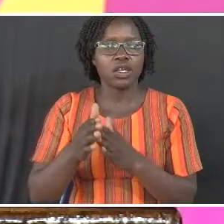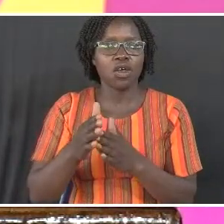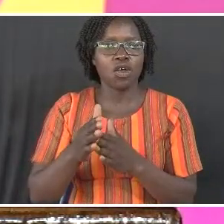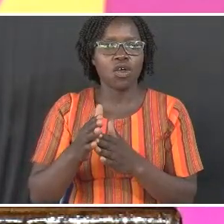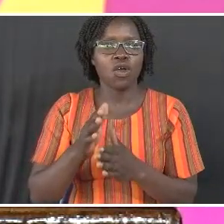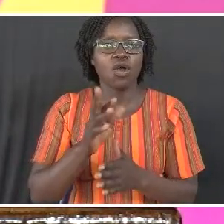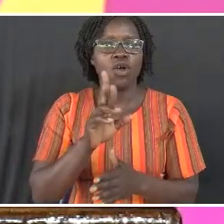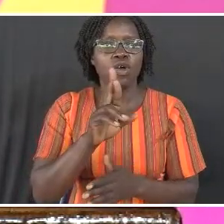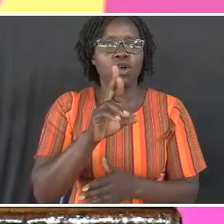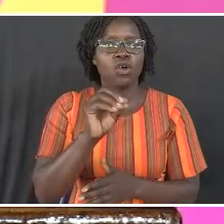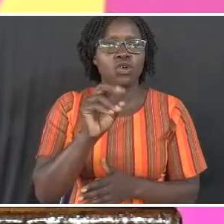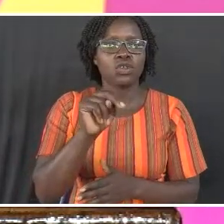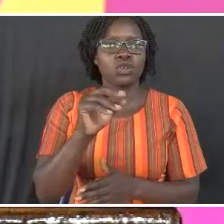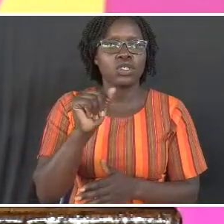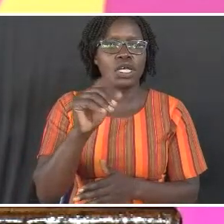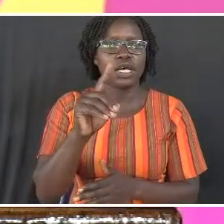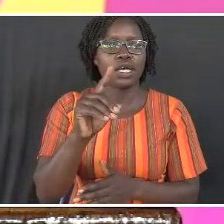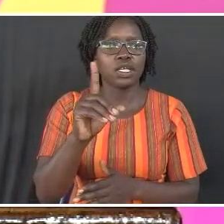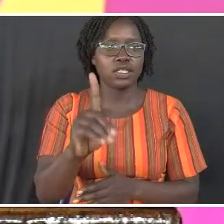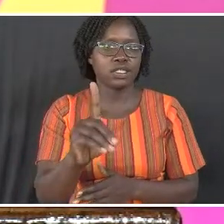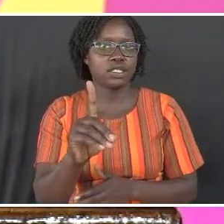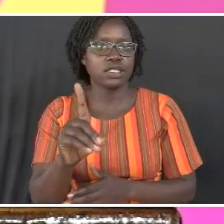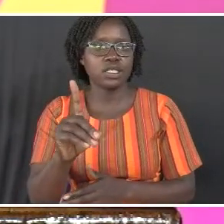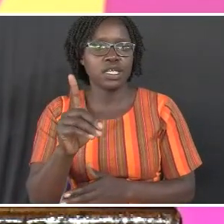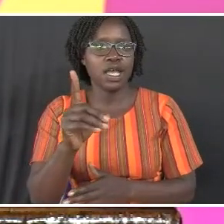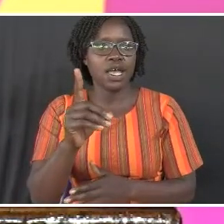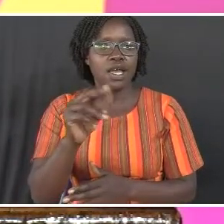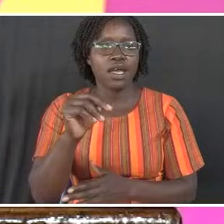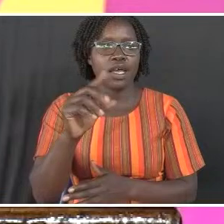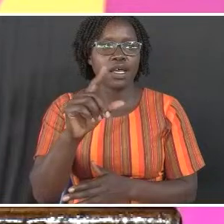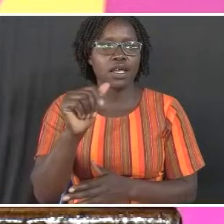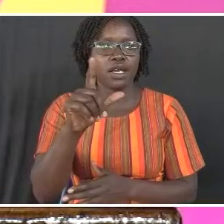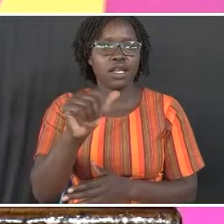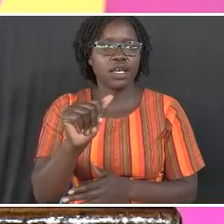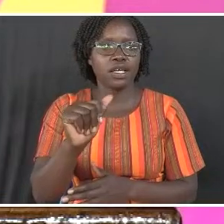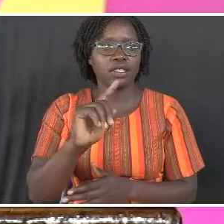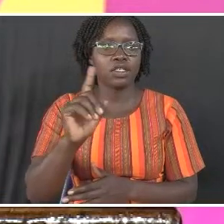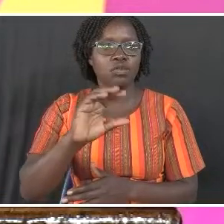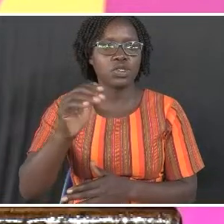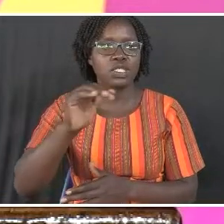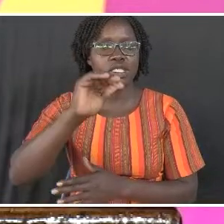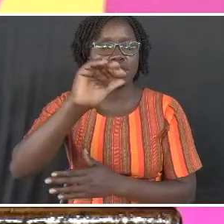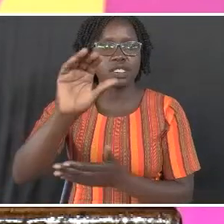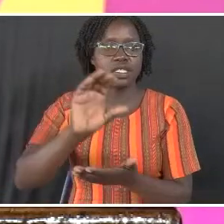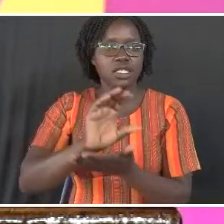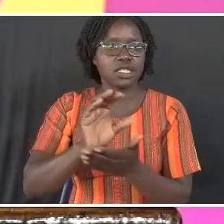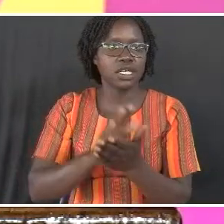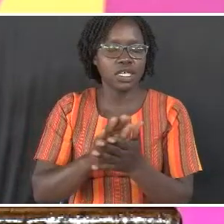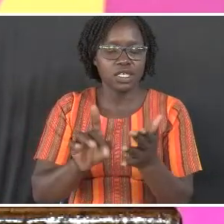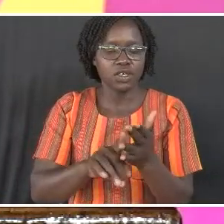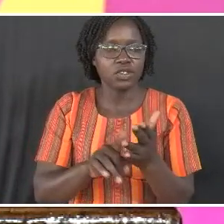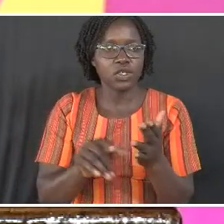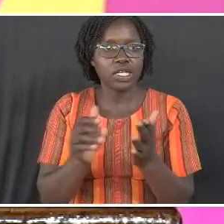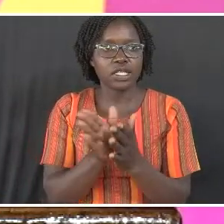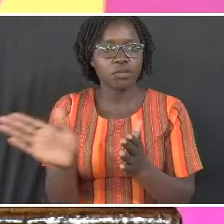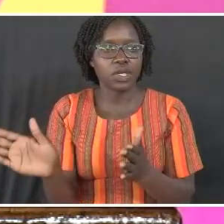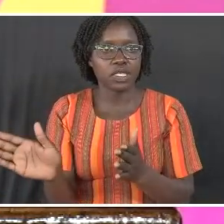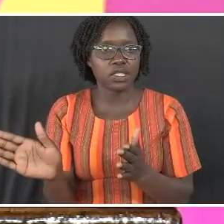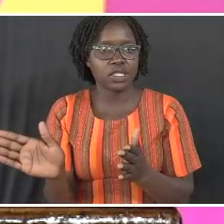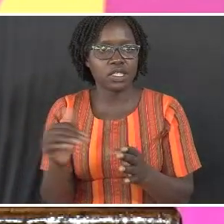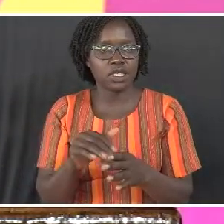Ronald Ngala, the new building, the Nairobi City Center, and we have another branch